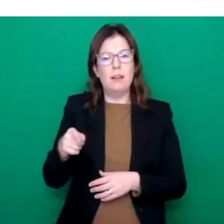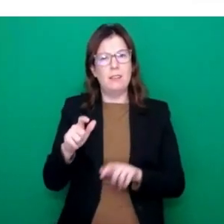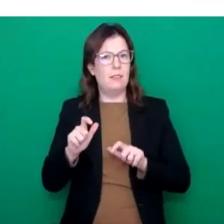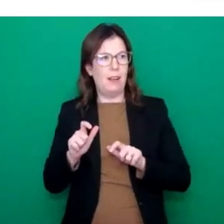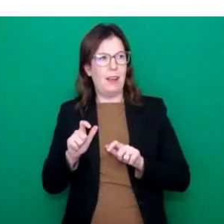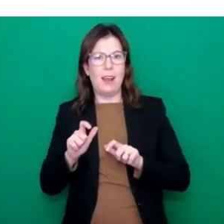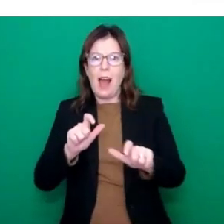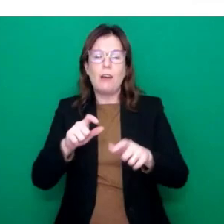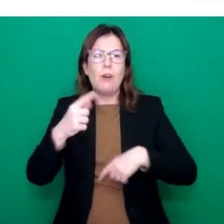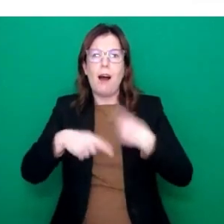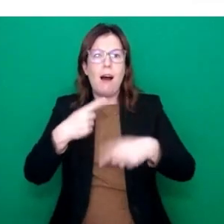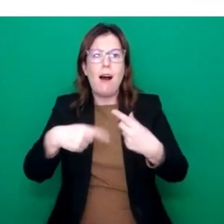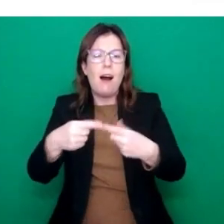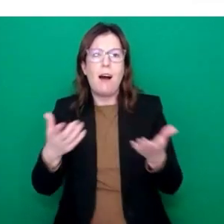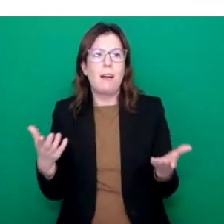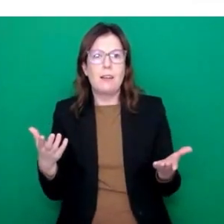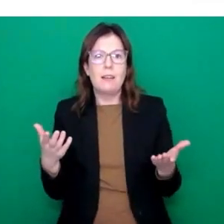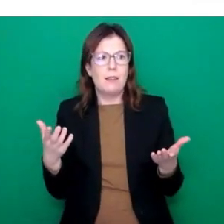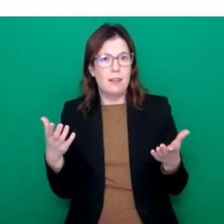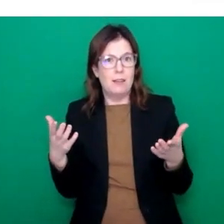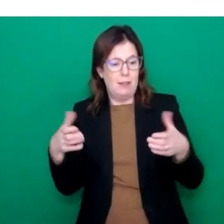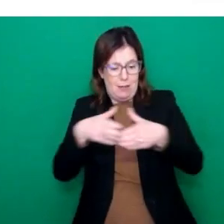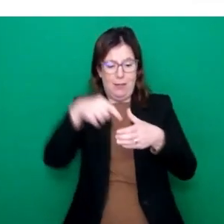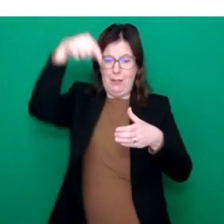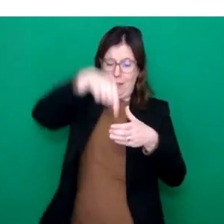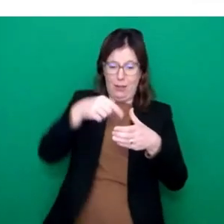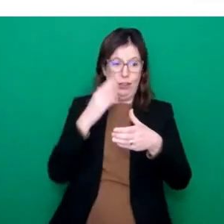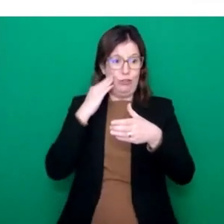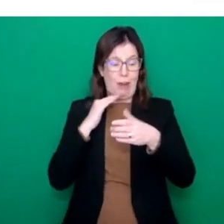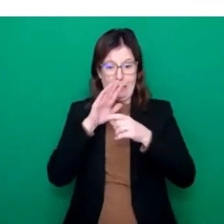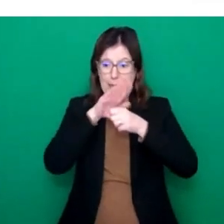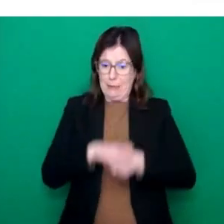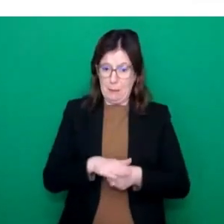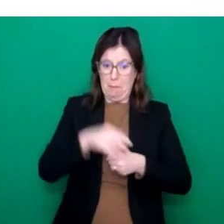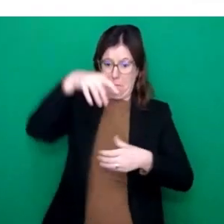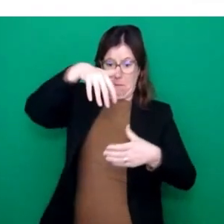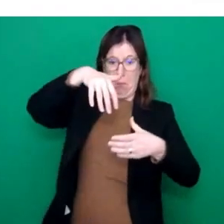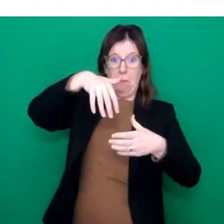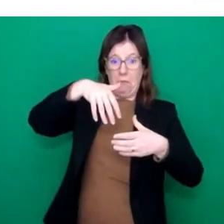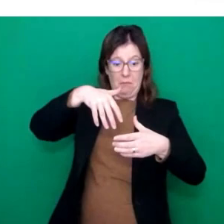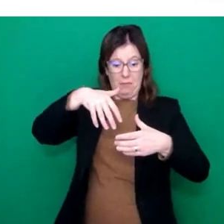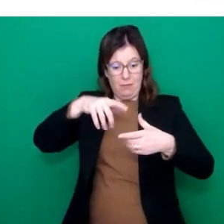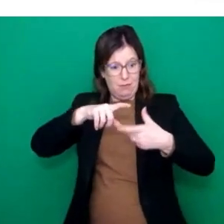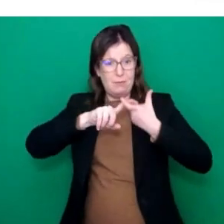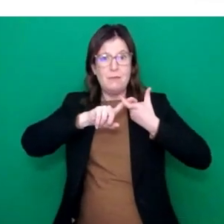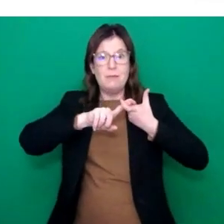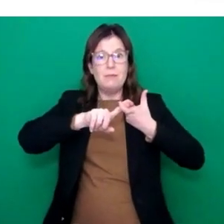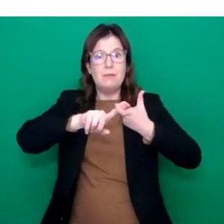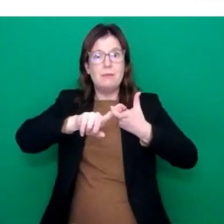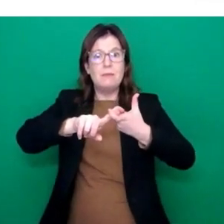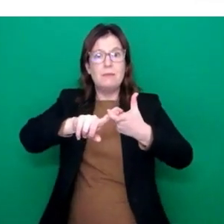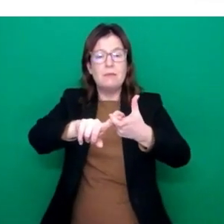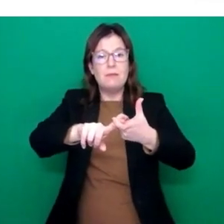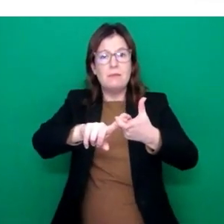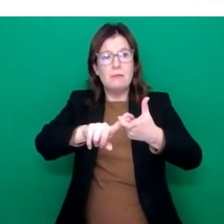continuing the institutionalized racism that prevents this to be more than a tick box